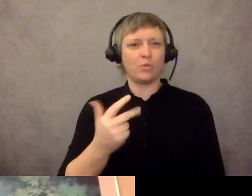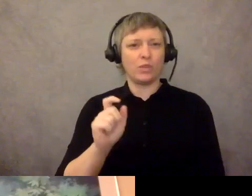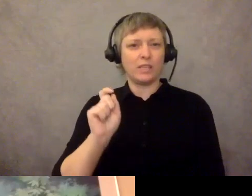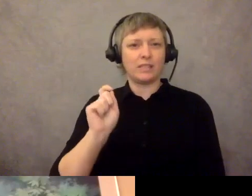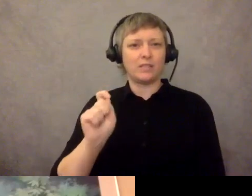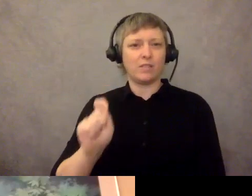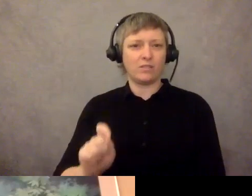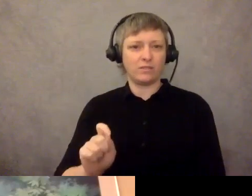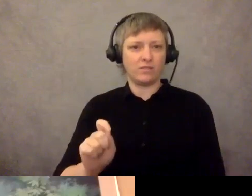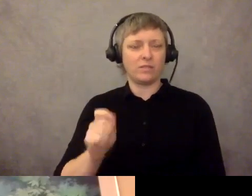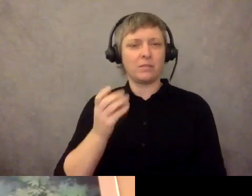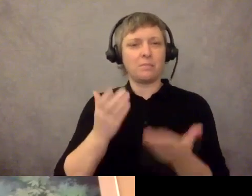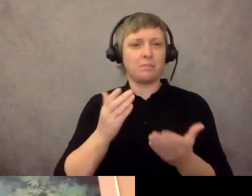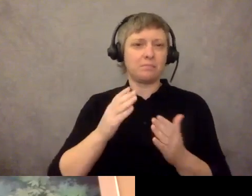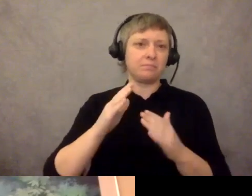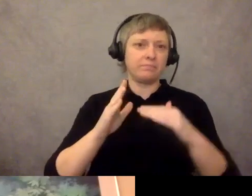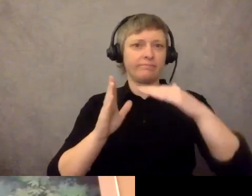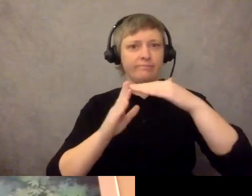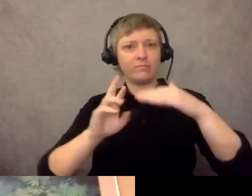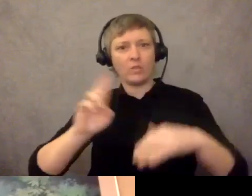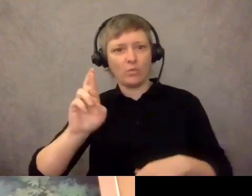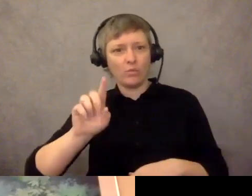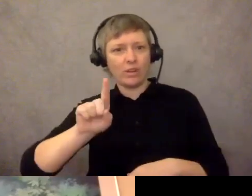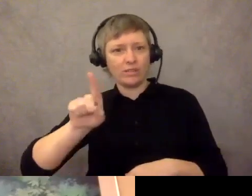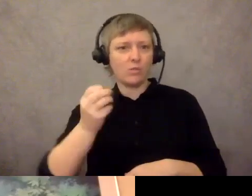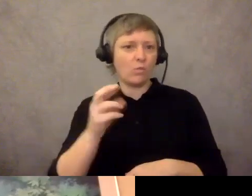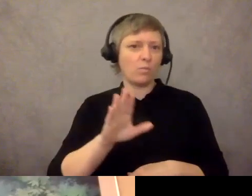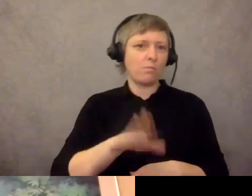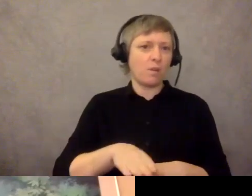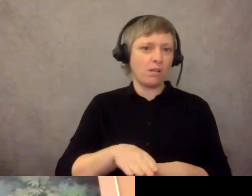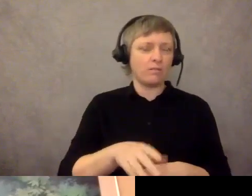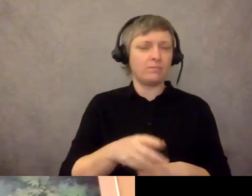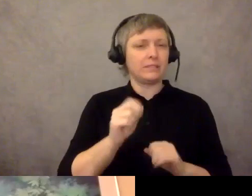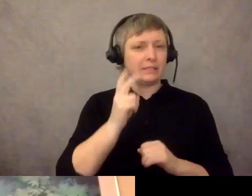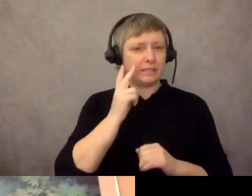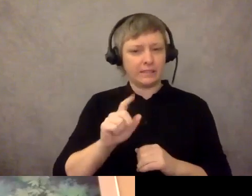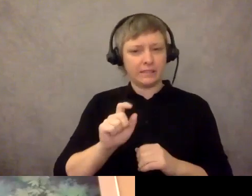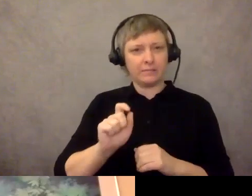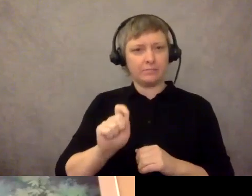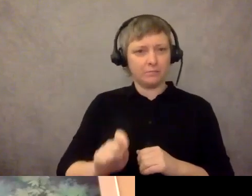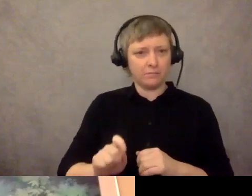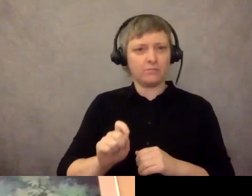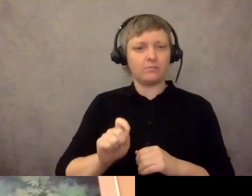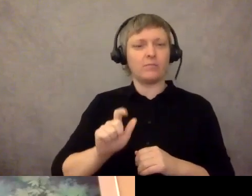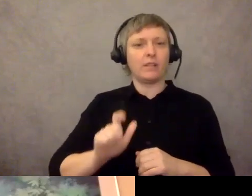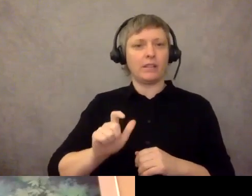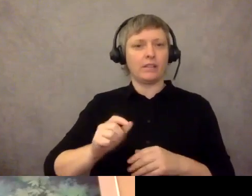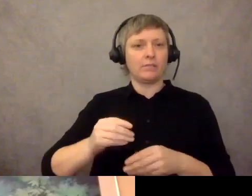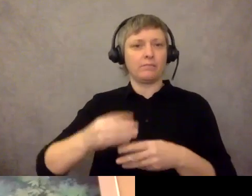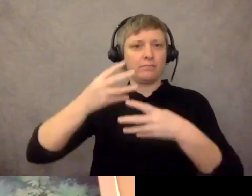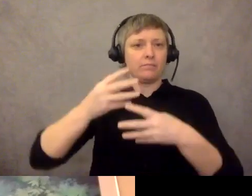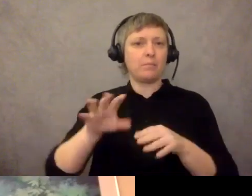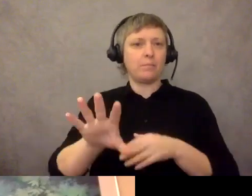upper right hand side of your screen. That way you'll be able to select your preferred language. If you want to hear the meeting in English, select English, or